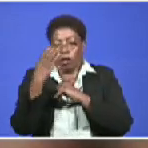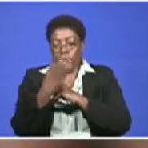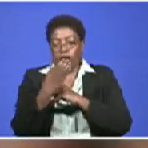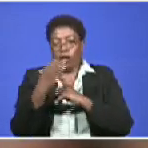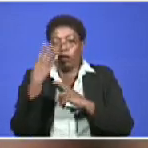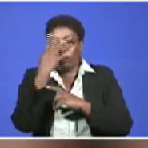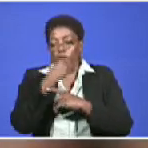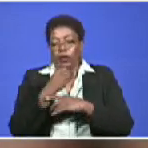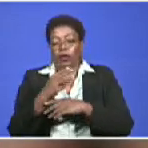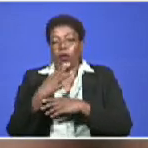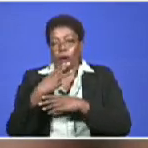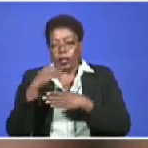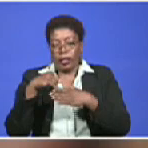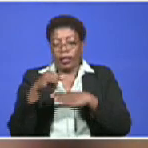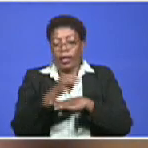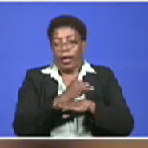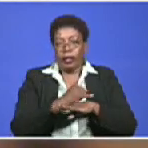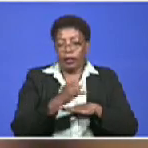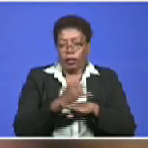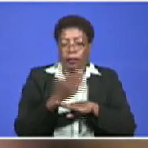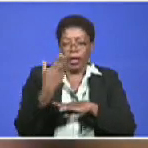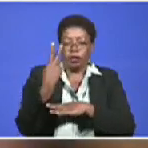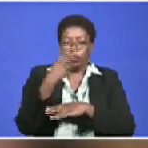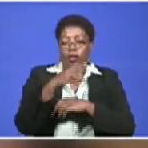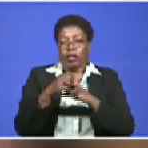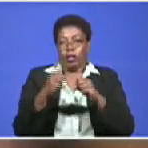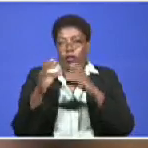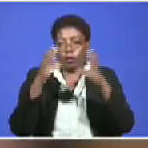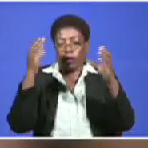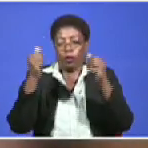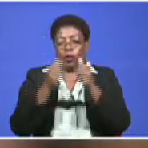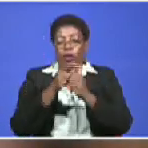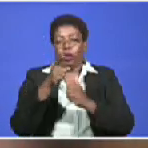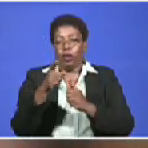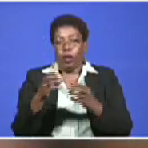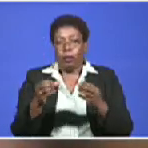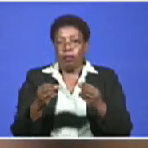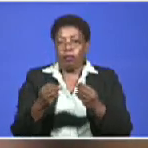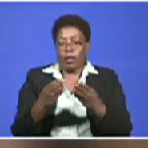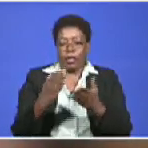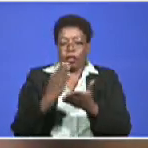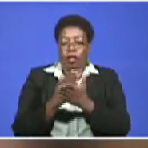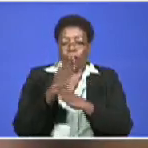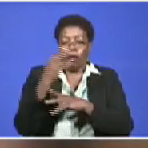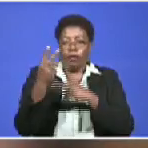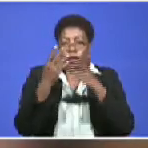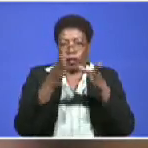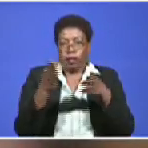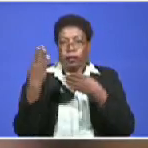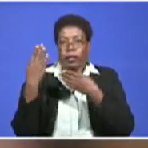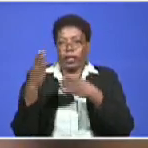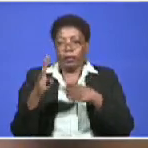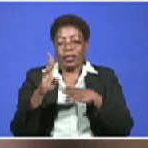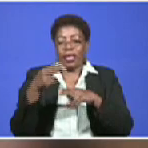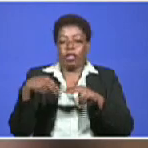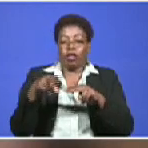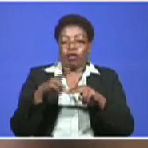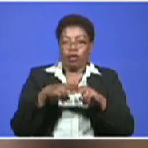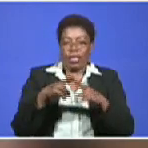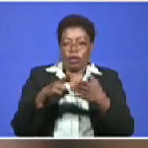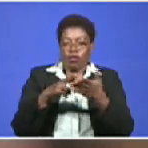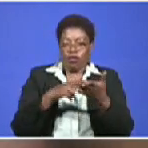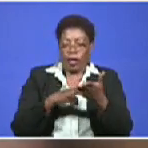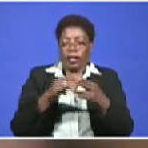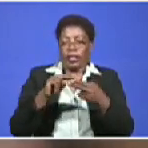archipelago. Over the past 2 years, we have celebrated with you as the number of stopover visitors to the Bahamas increased at